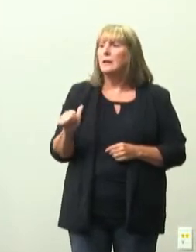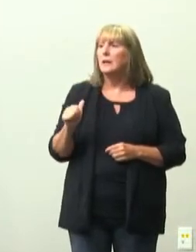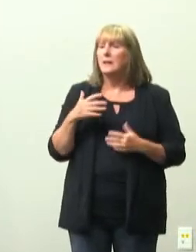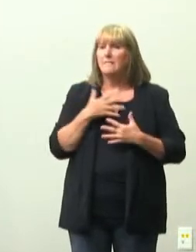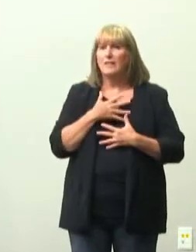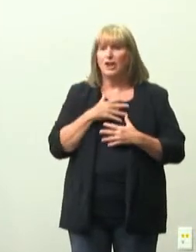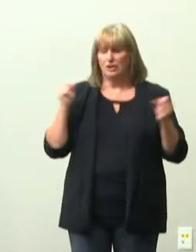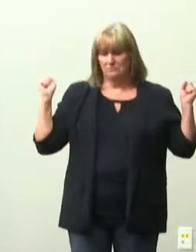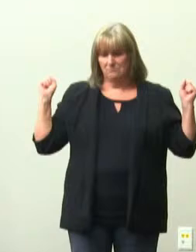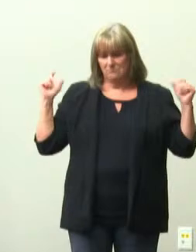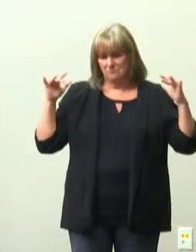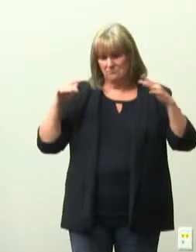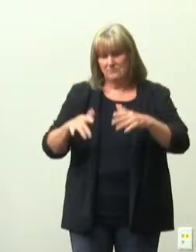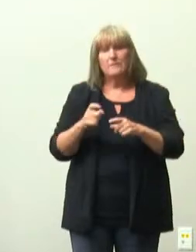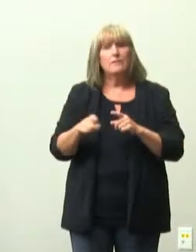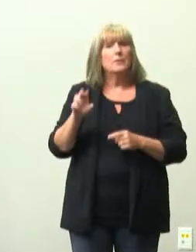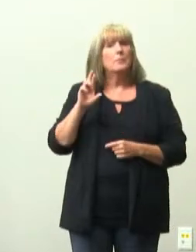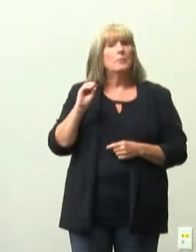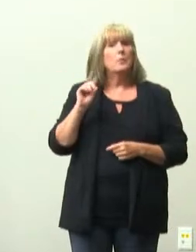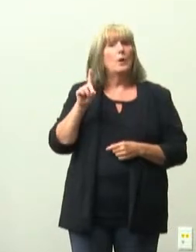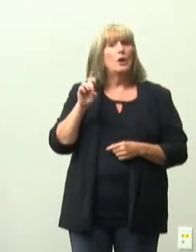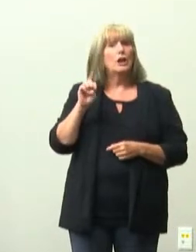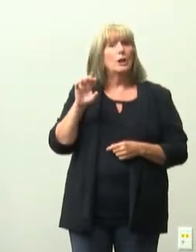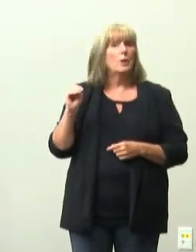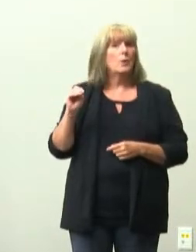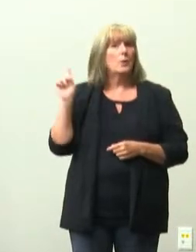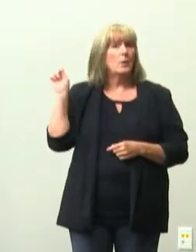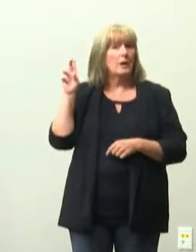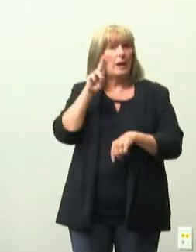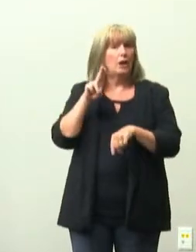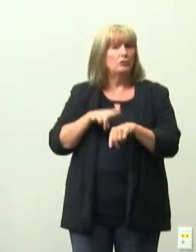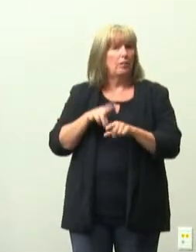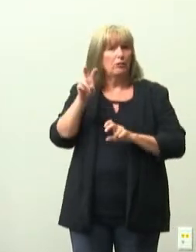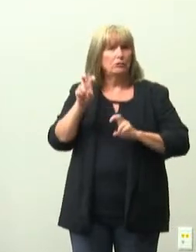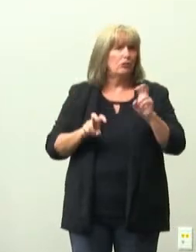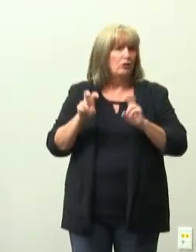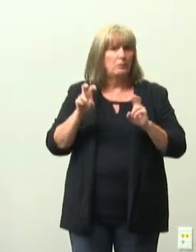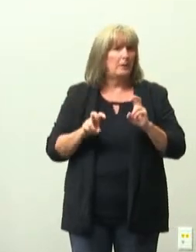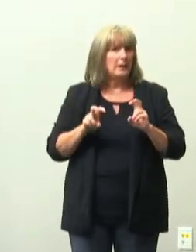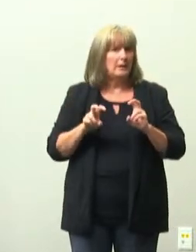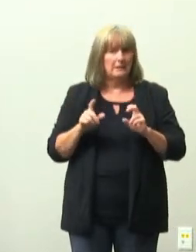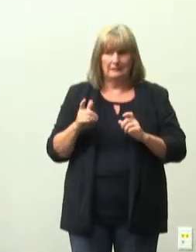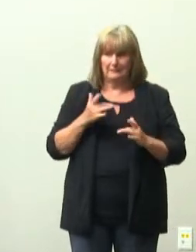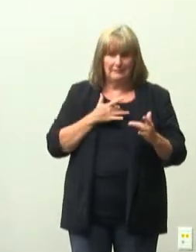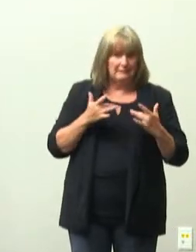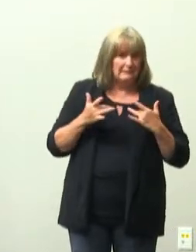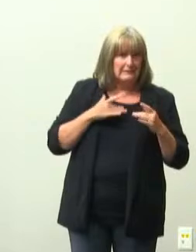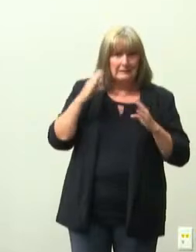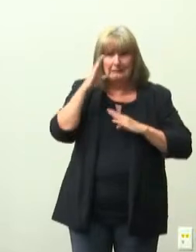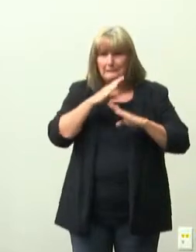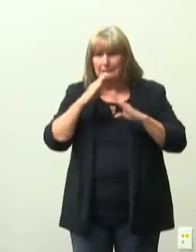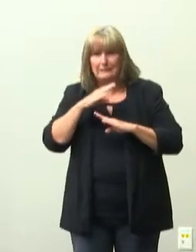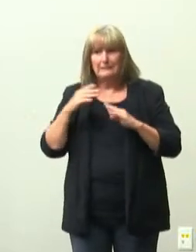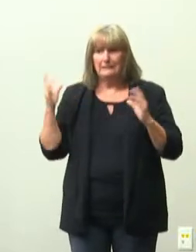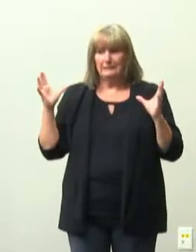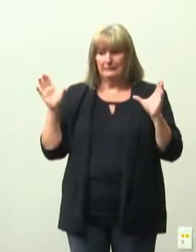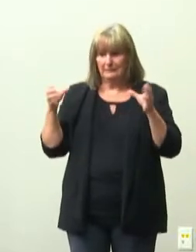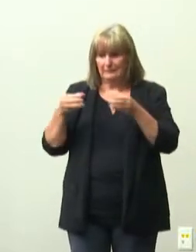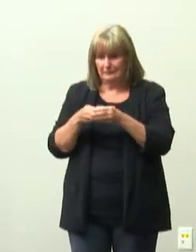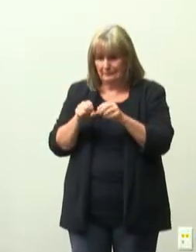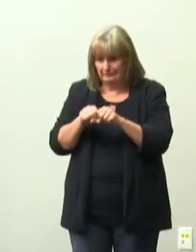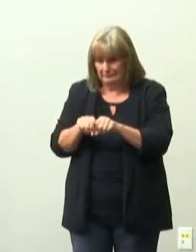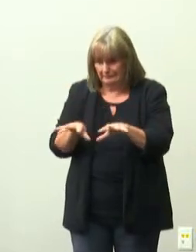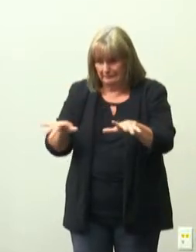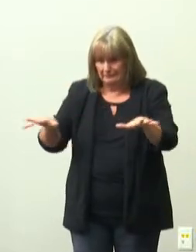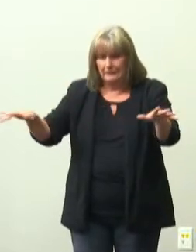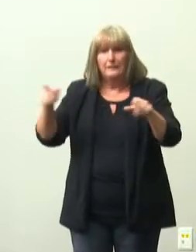It's about 30,000. One of the cases you had, the cluster, was somebody who had come from out of state. Is there any fear that that clustering will happen just from the